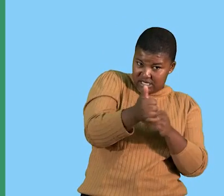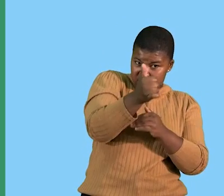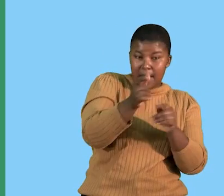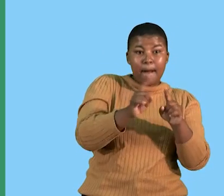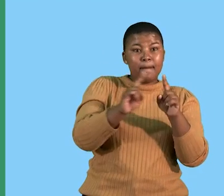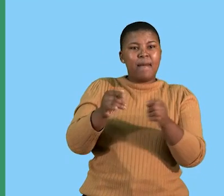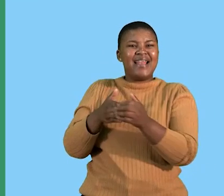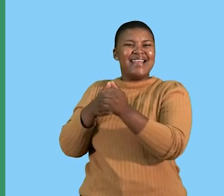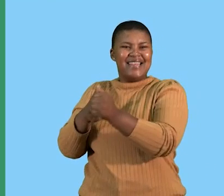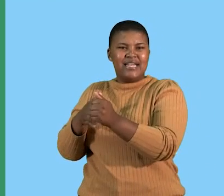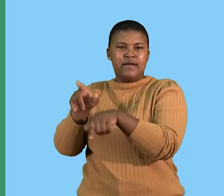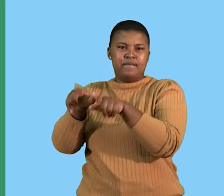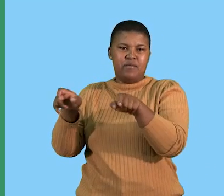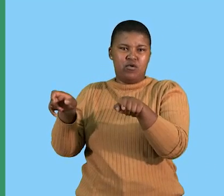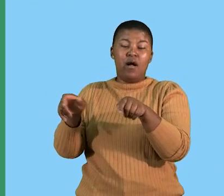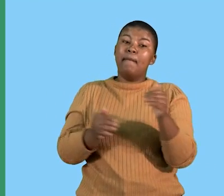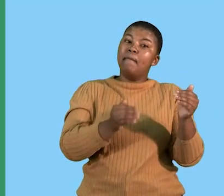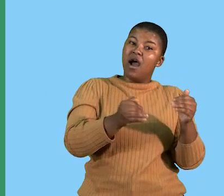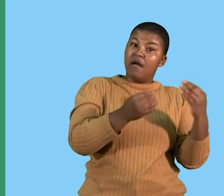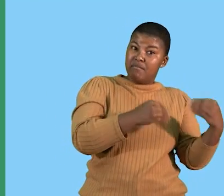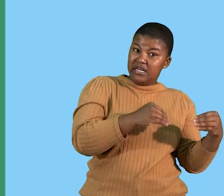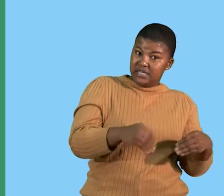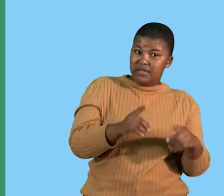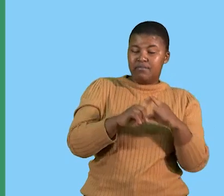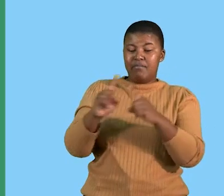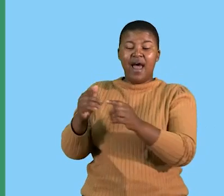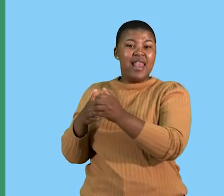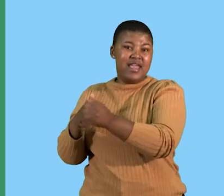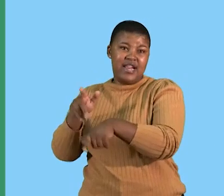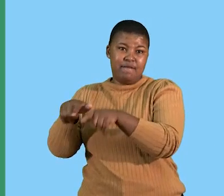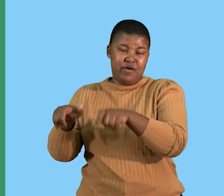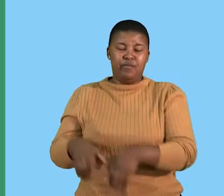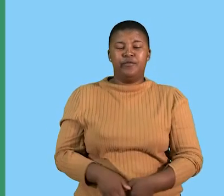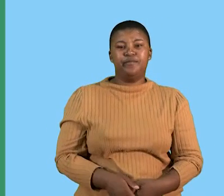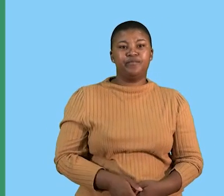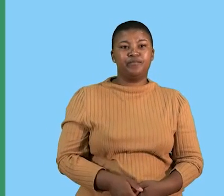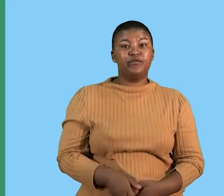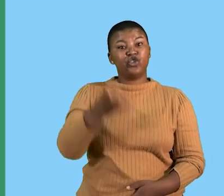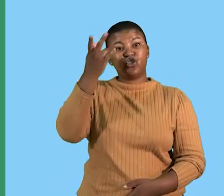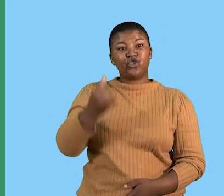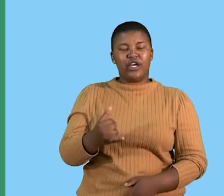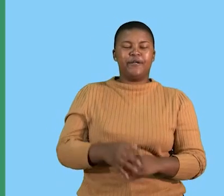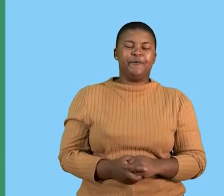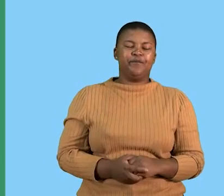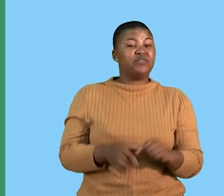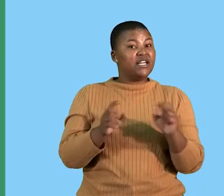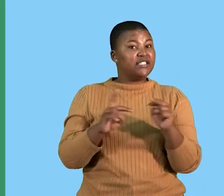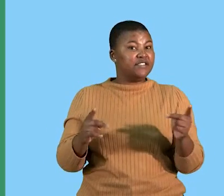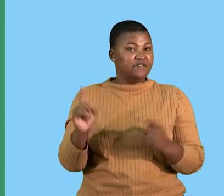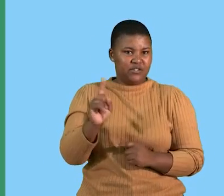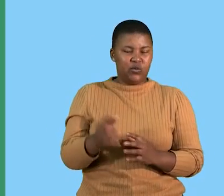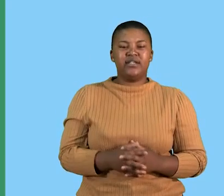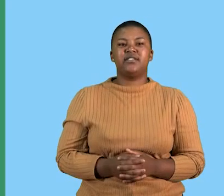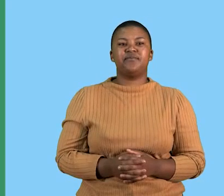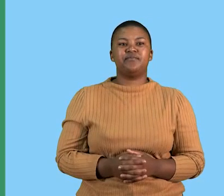but we lead the people. So when we look at the difference between management and leadership,